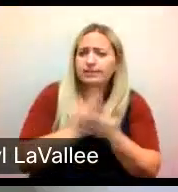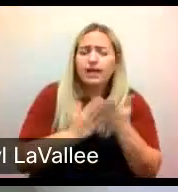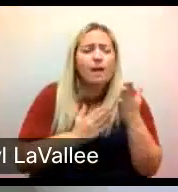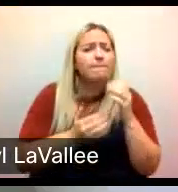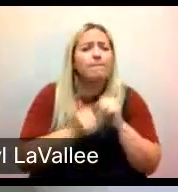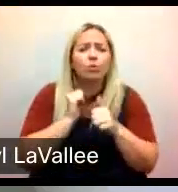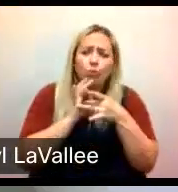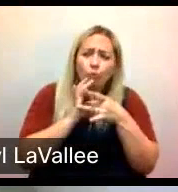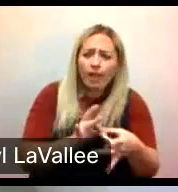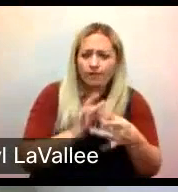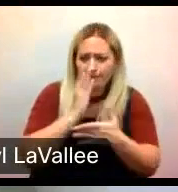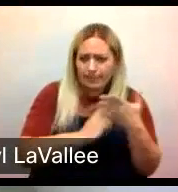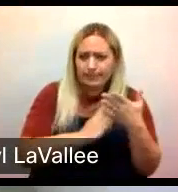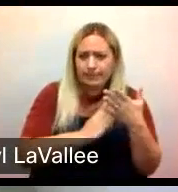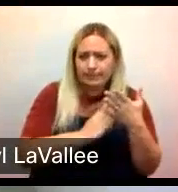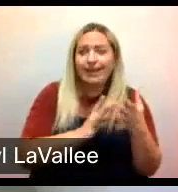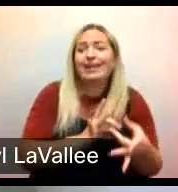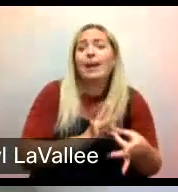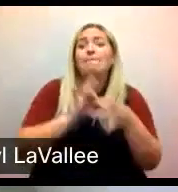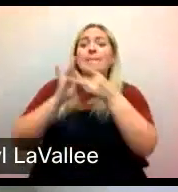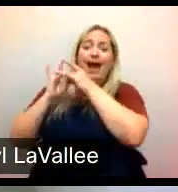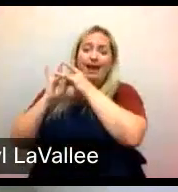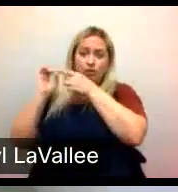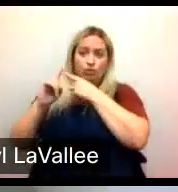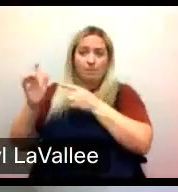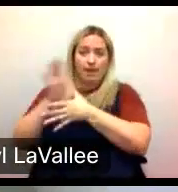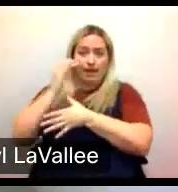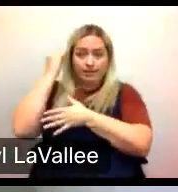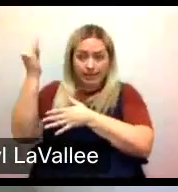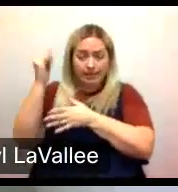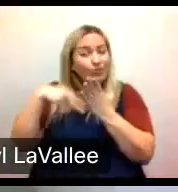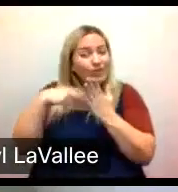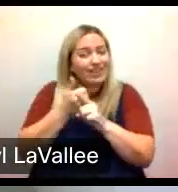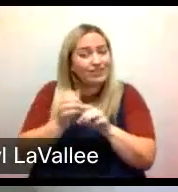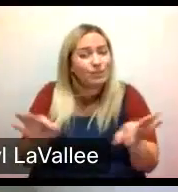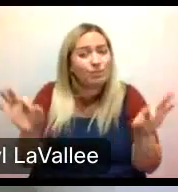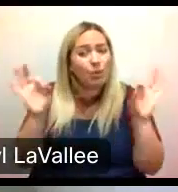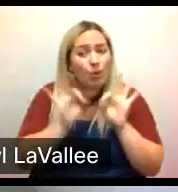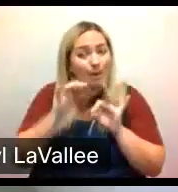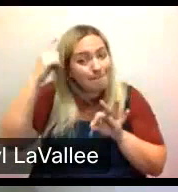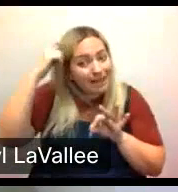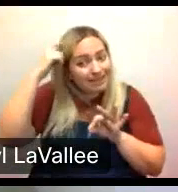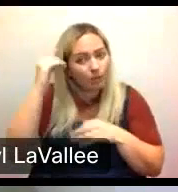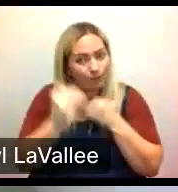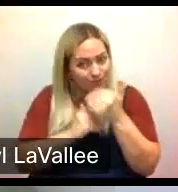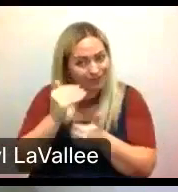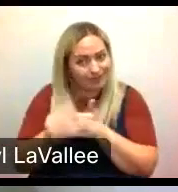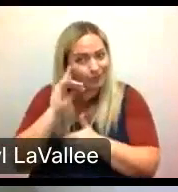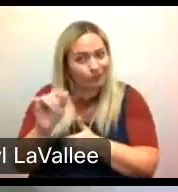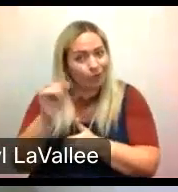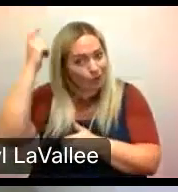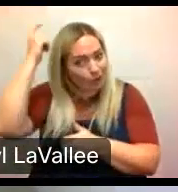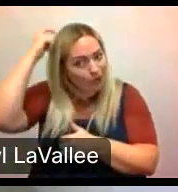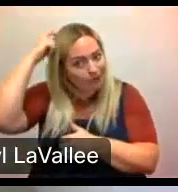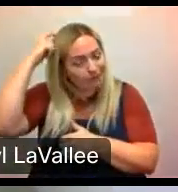relevant pieces that connect back to that main idea, that reading is a really important mental process for your brain and that